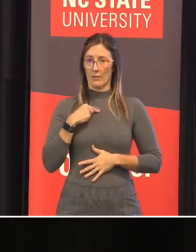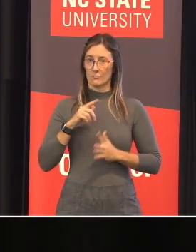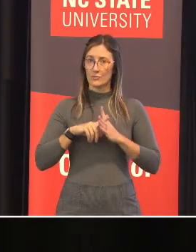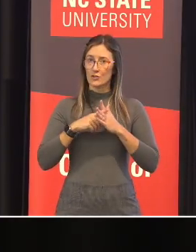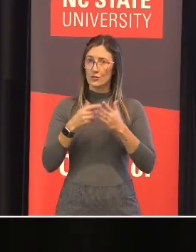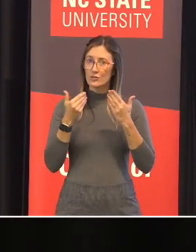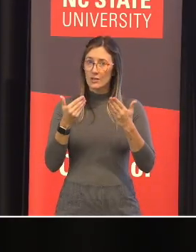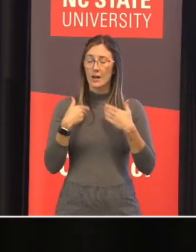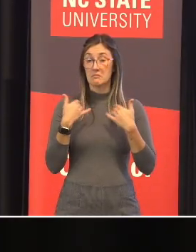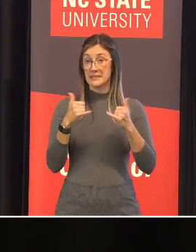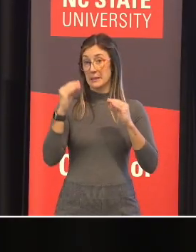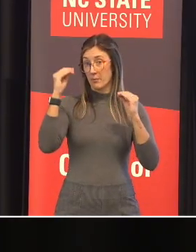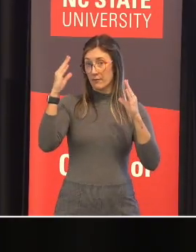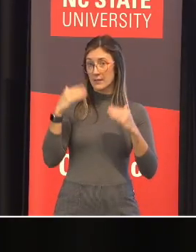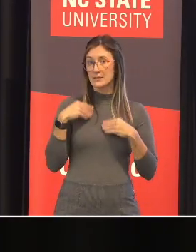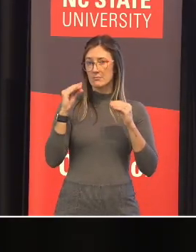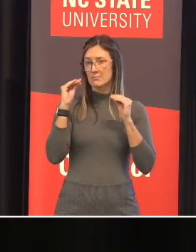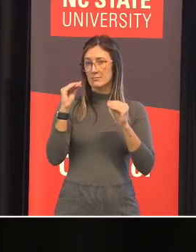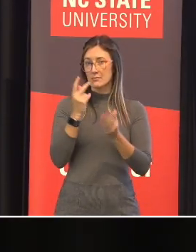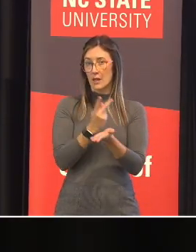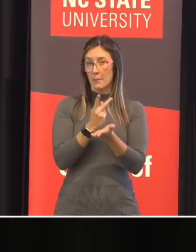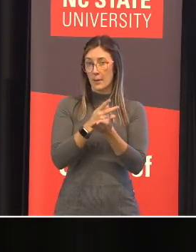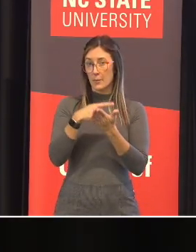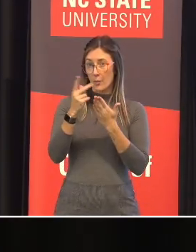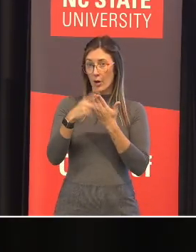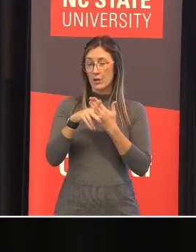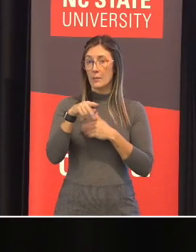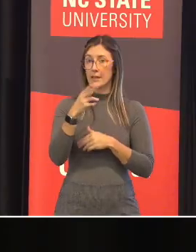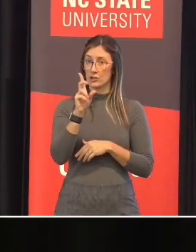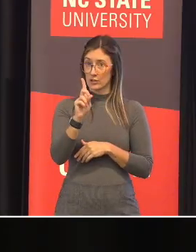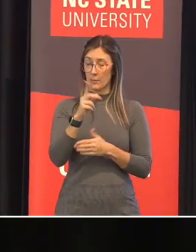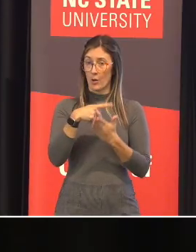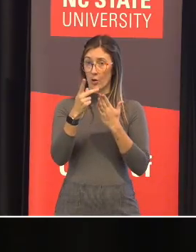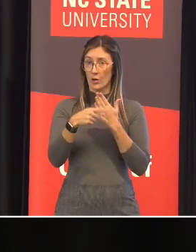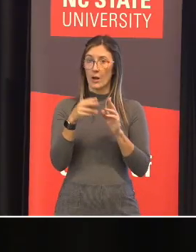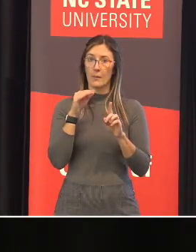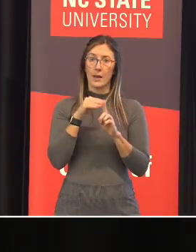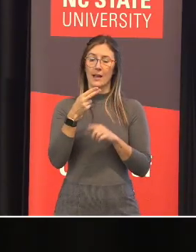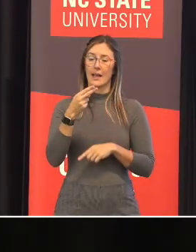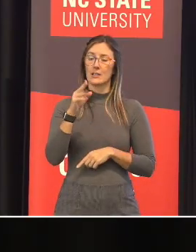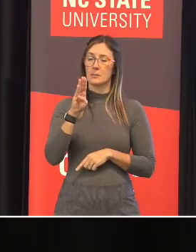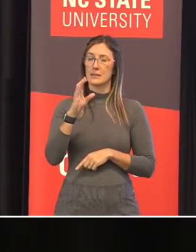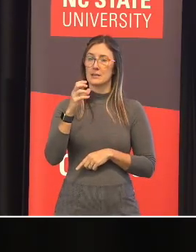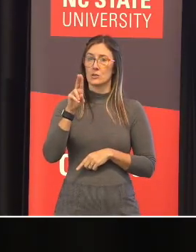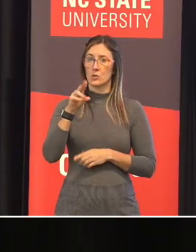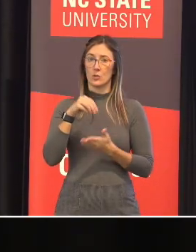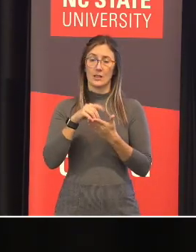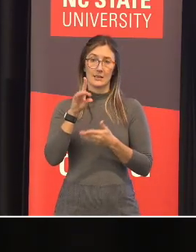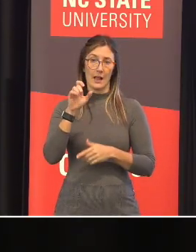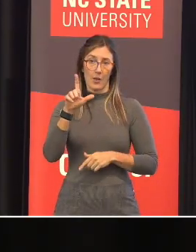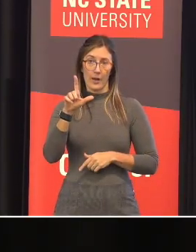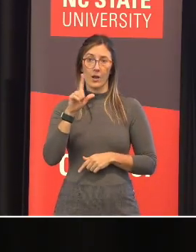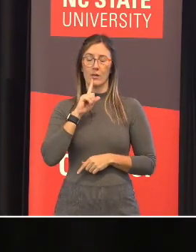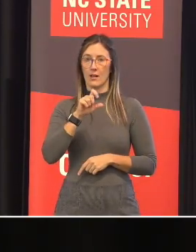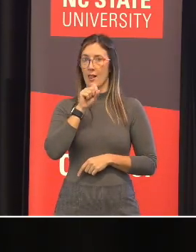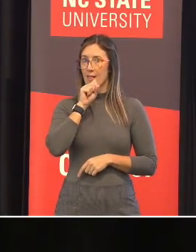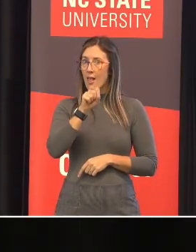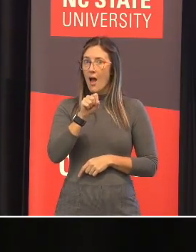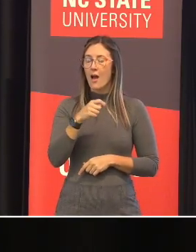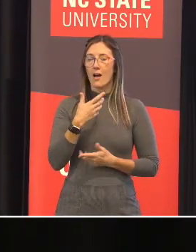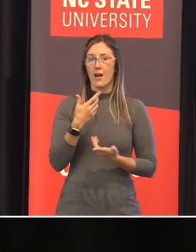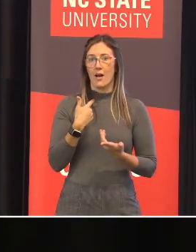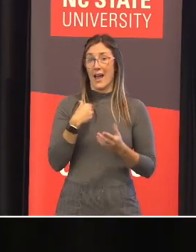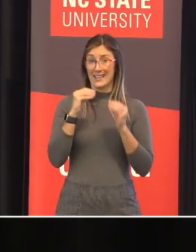still am a professor. I teach in a master's program and a doctoral program at an HBCU in Delaware, and love getting to do that. I actually teach